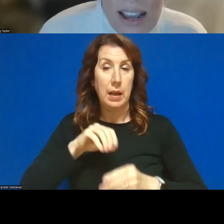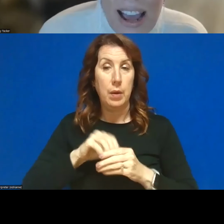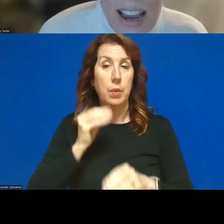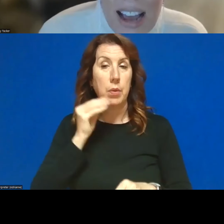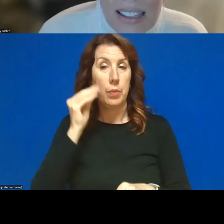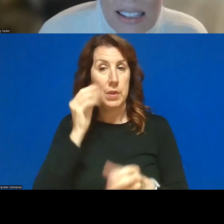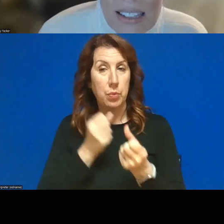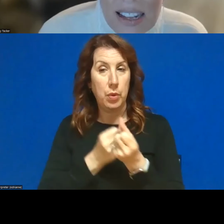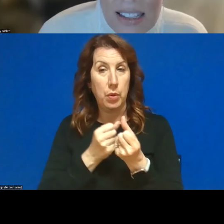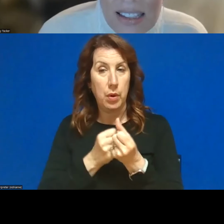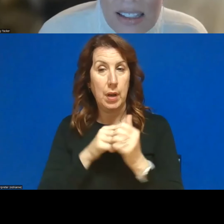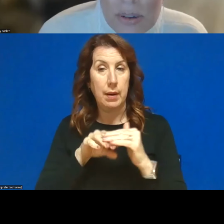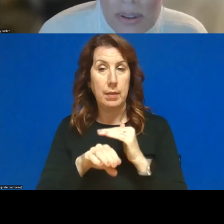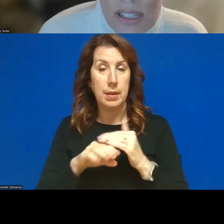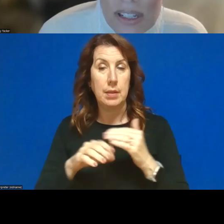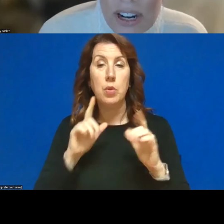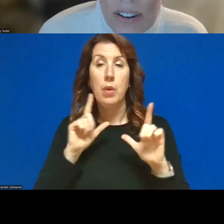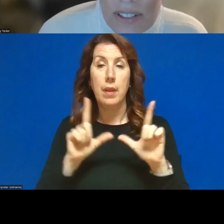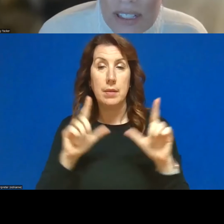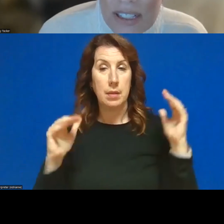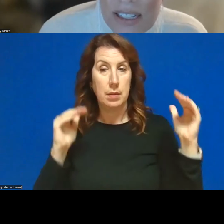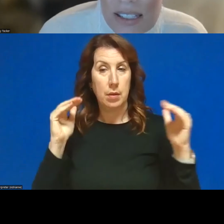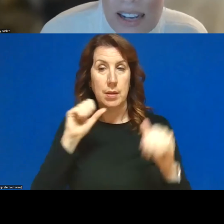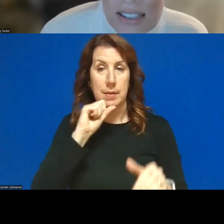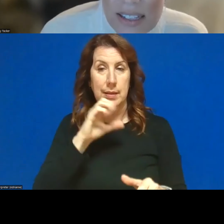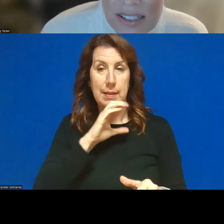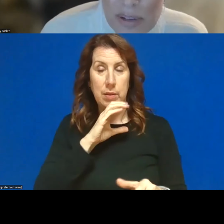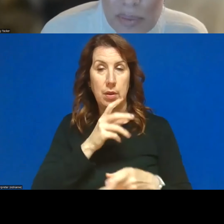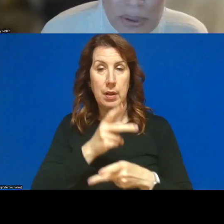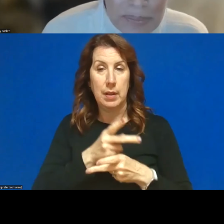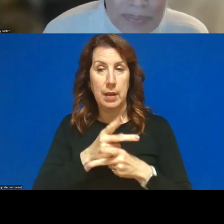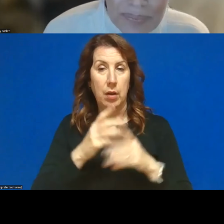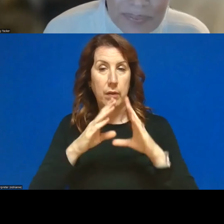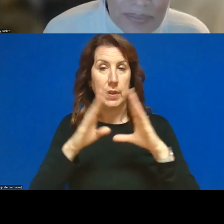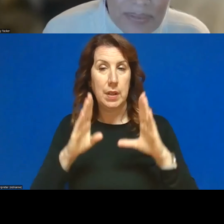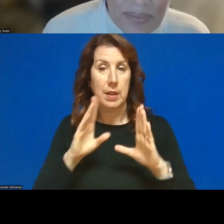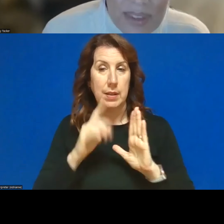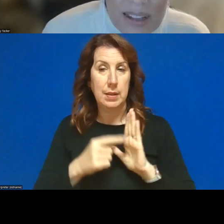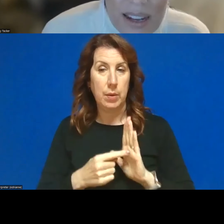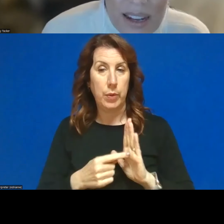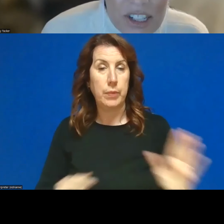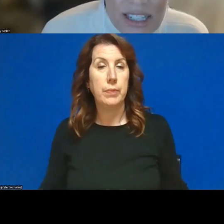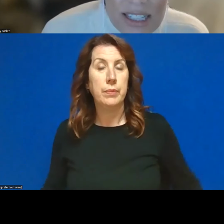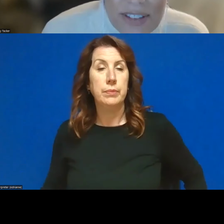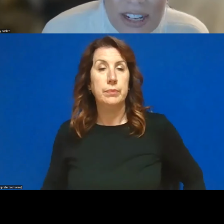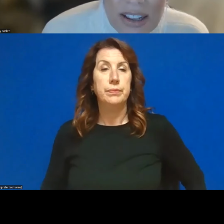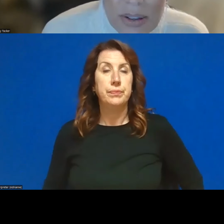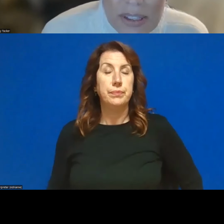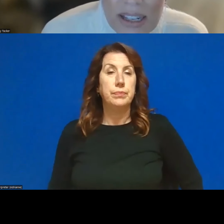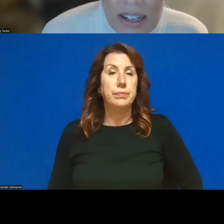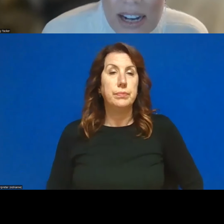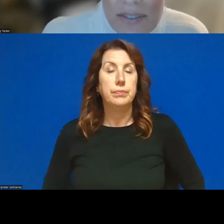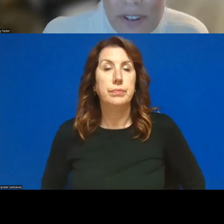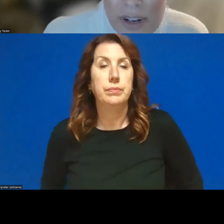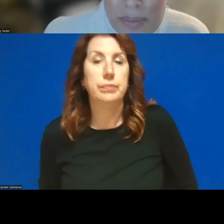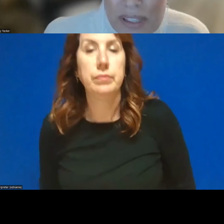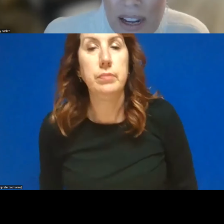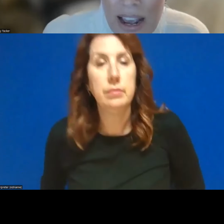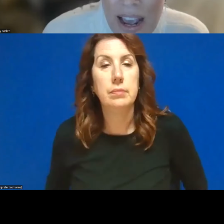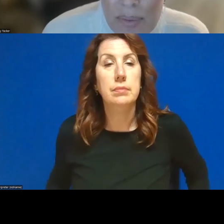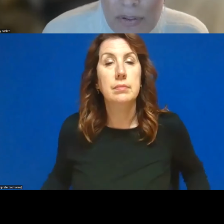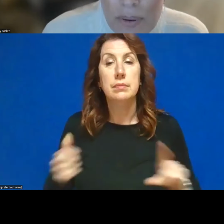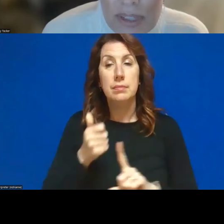supports and access to licensed adult and senior care facilities as an example. Each activity includes clear